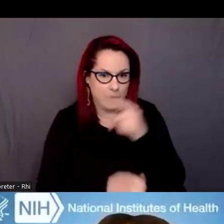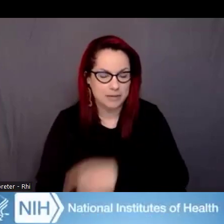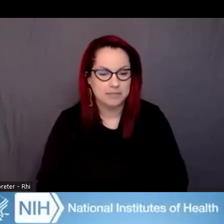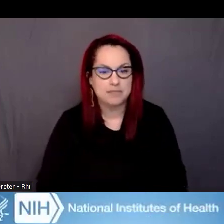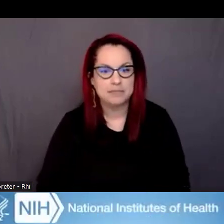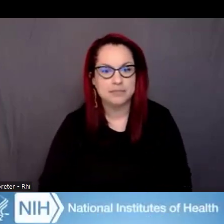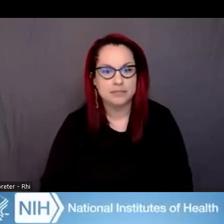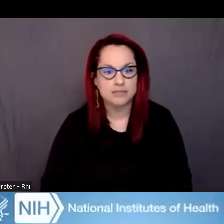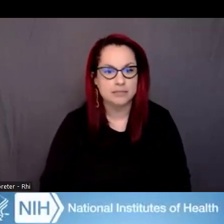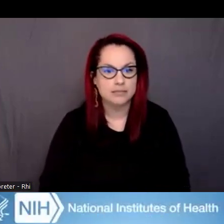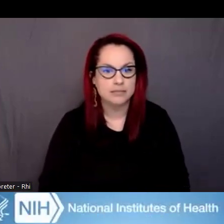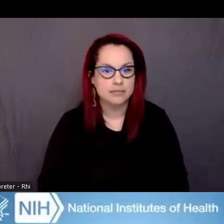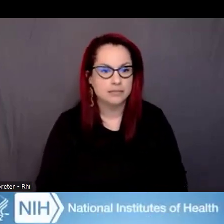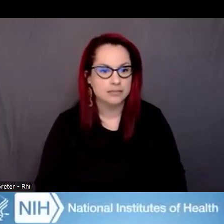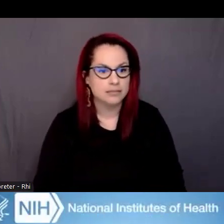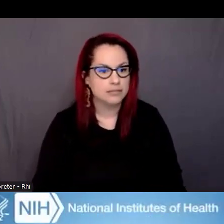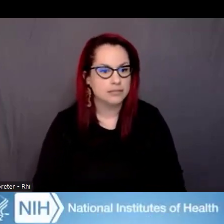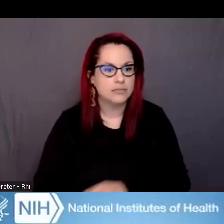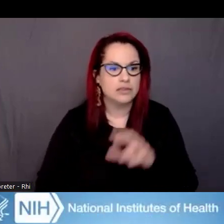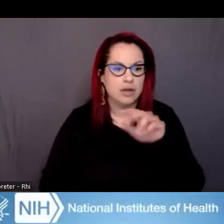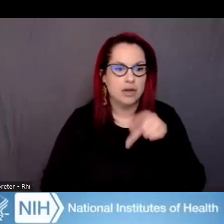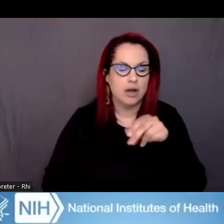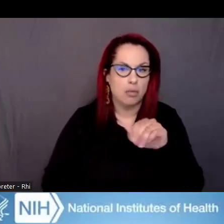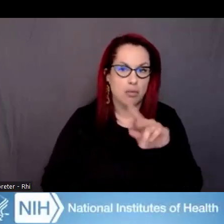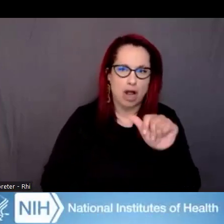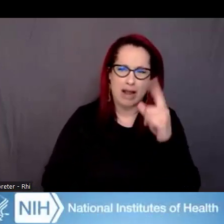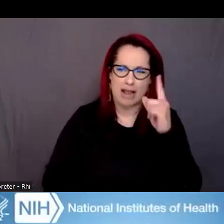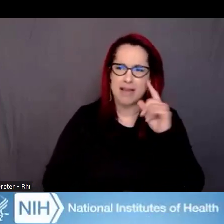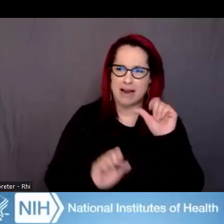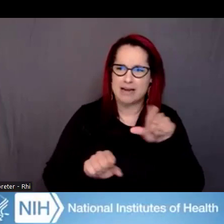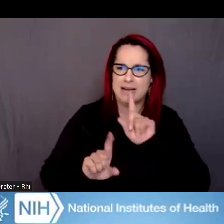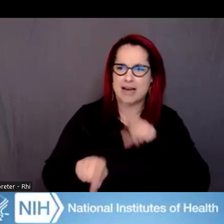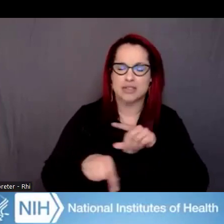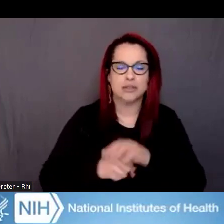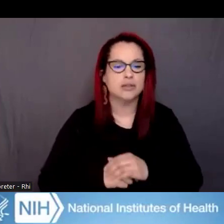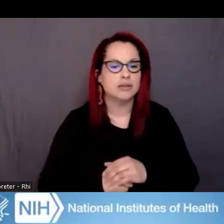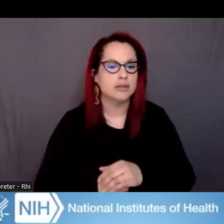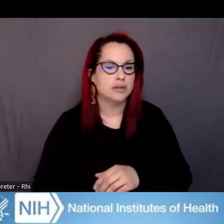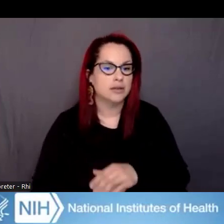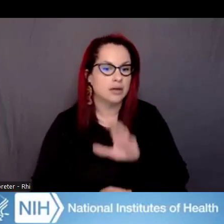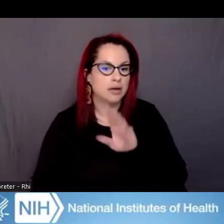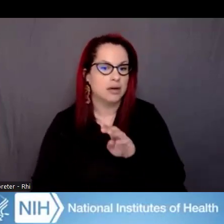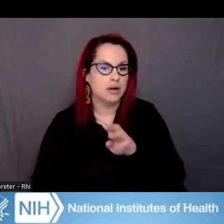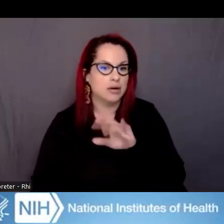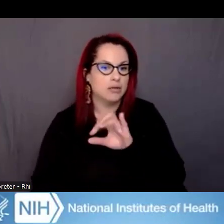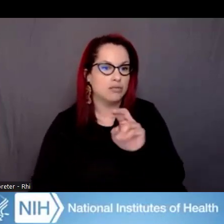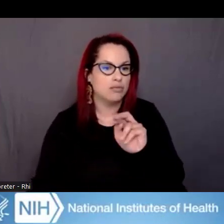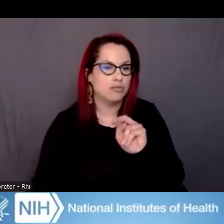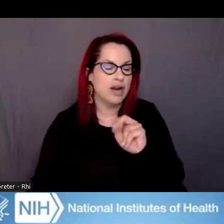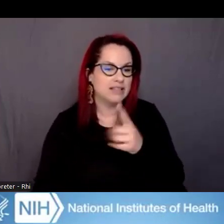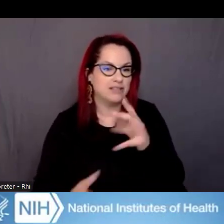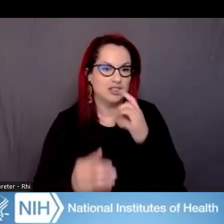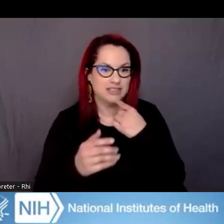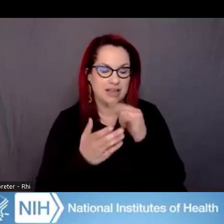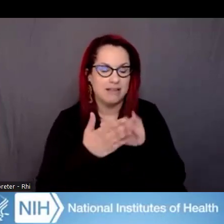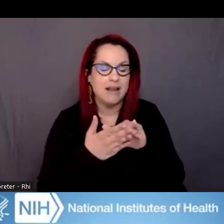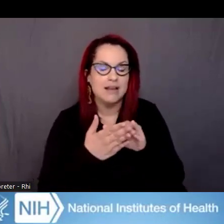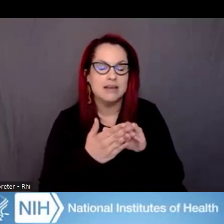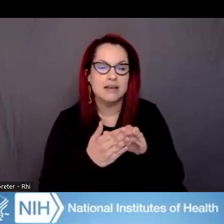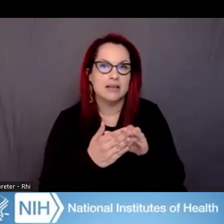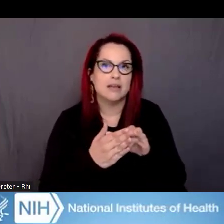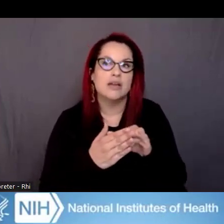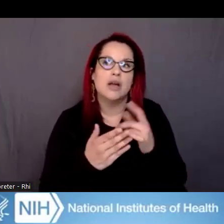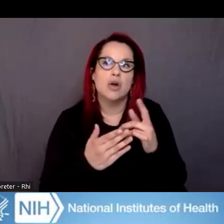I think I can take that question. So as Brian said at the beginning of the talk, that most